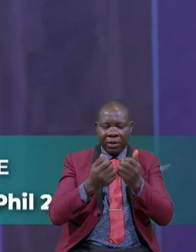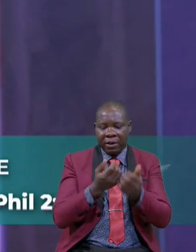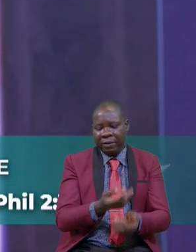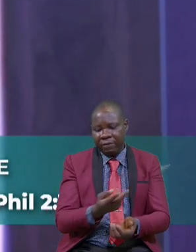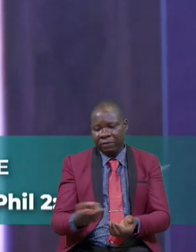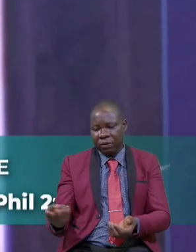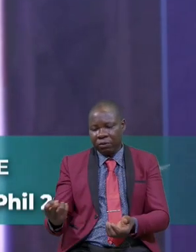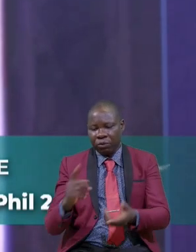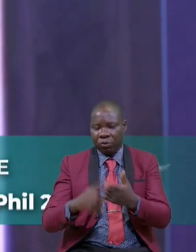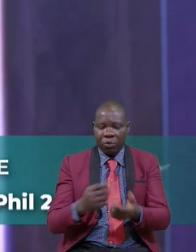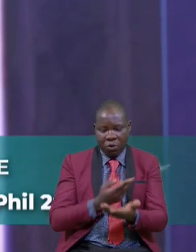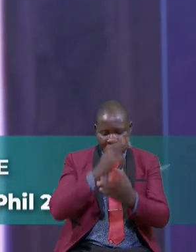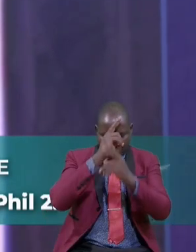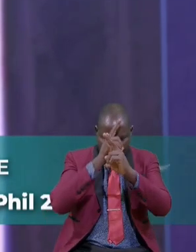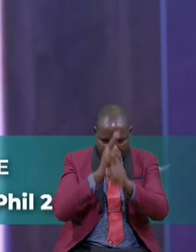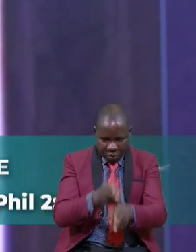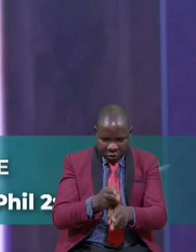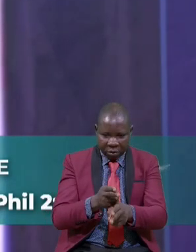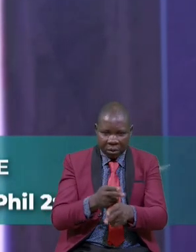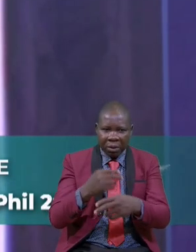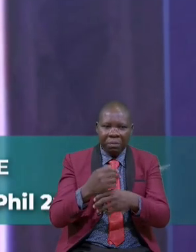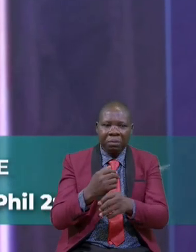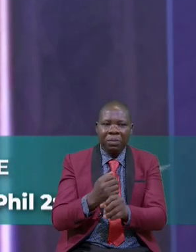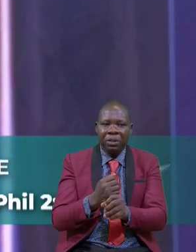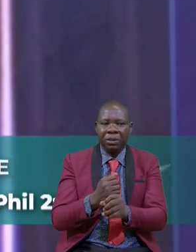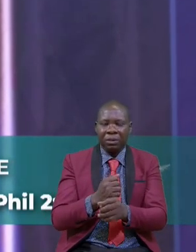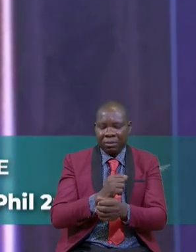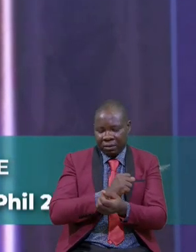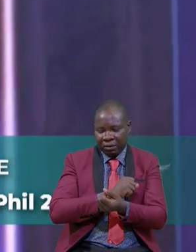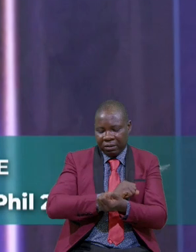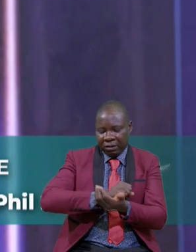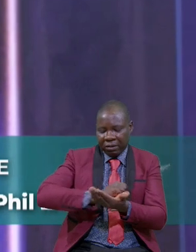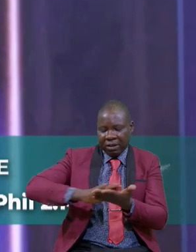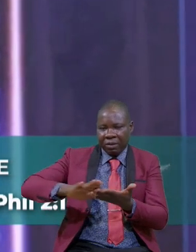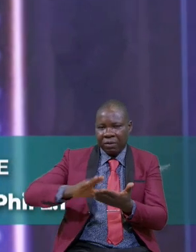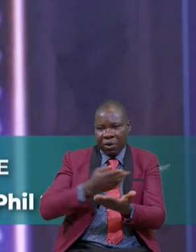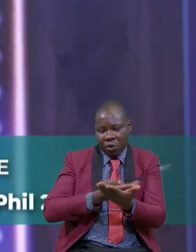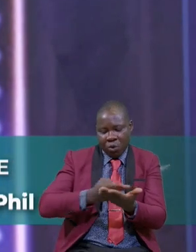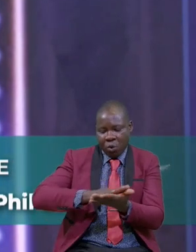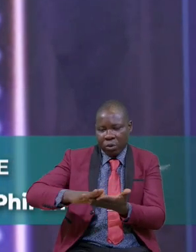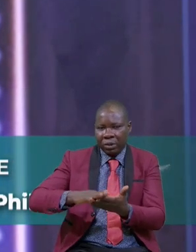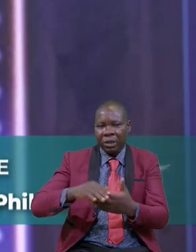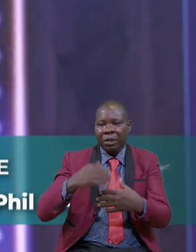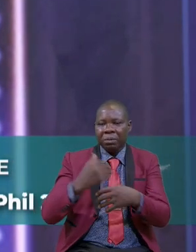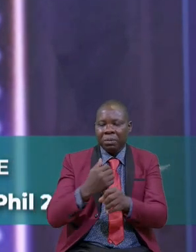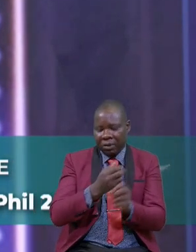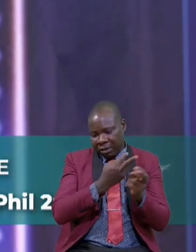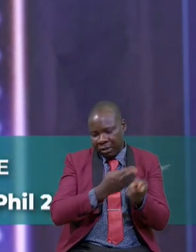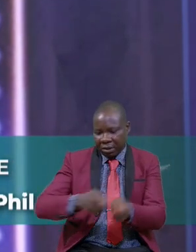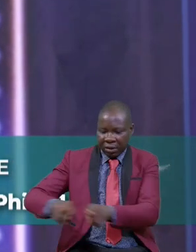ces choses, il sera vague de sanctifier, propre à toute bonne œuvre, for the master's use,